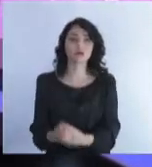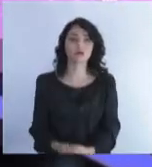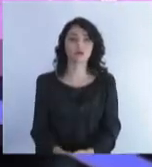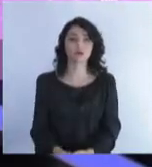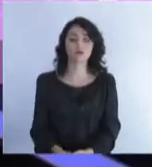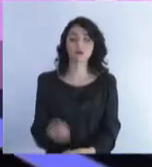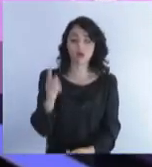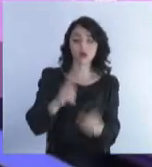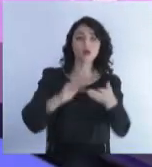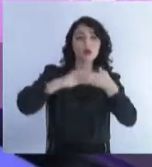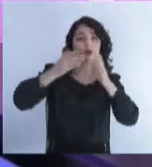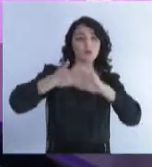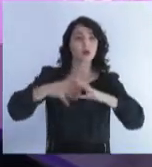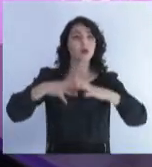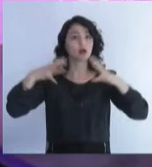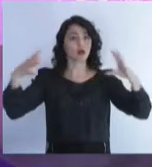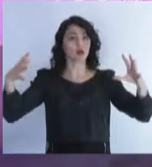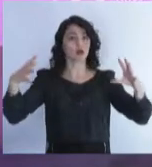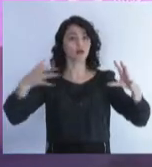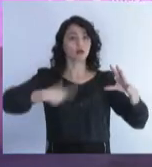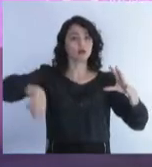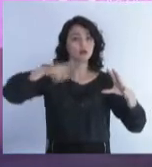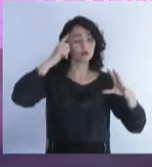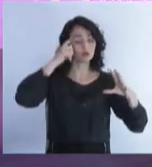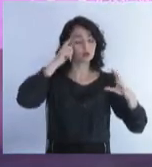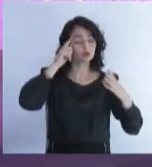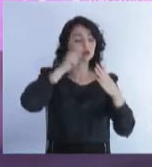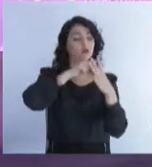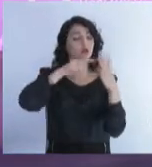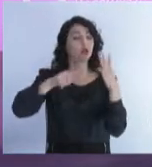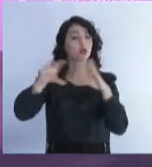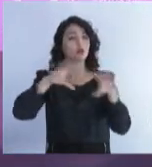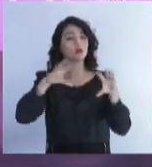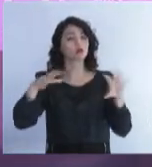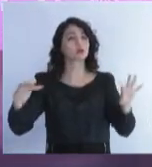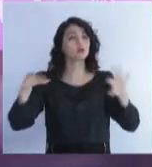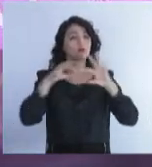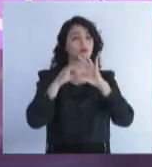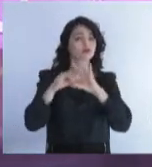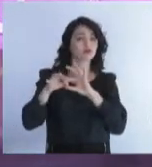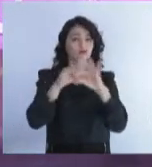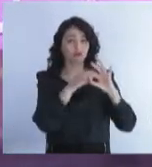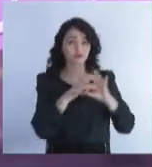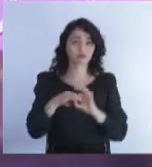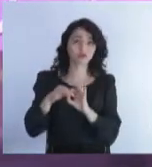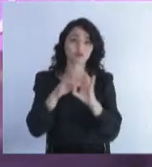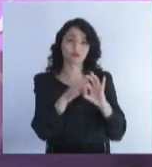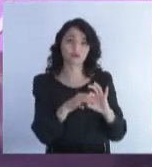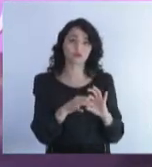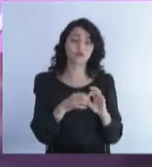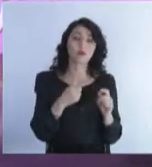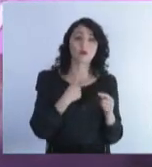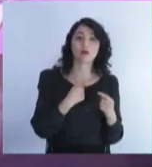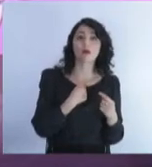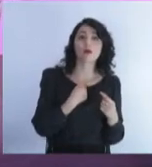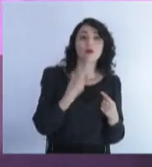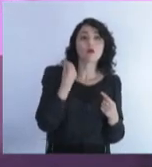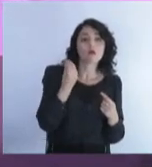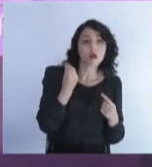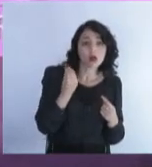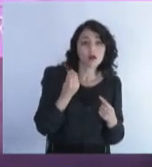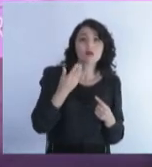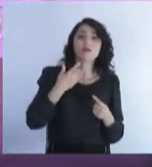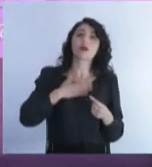the larger community. If we can align those three things, what I'm good at, what I like doing, what I love doing